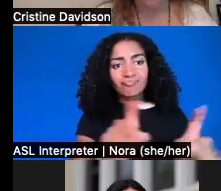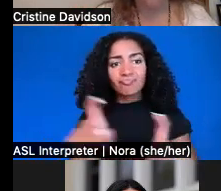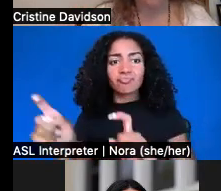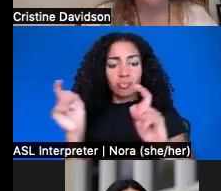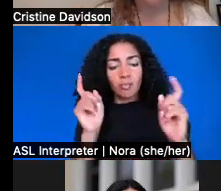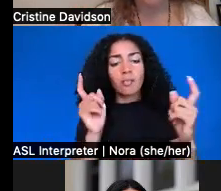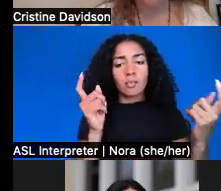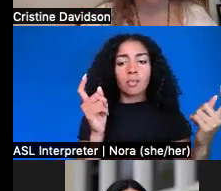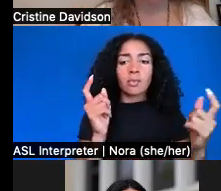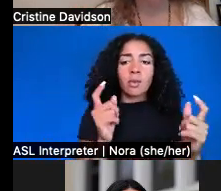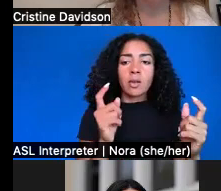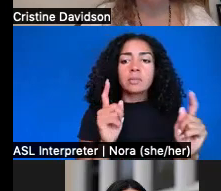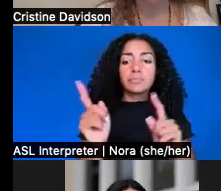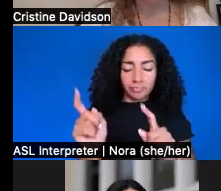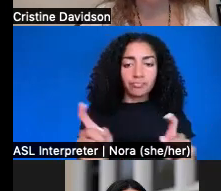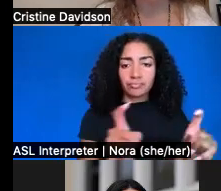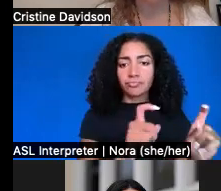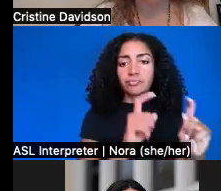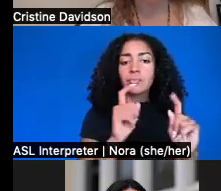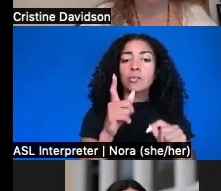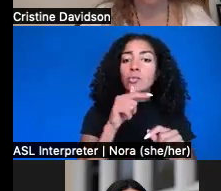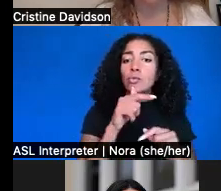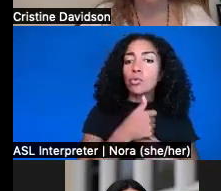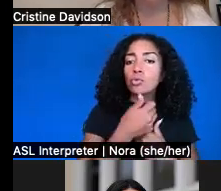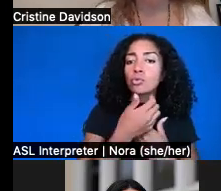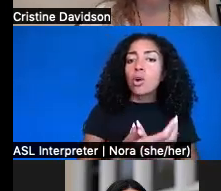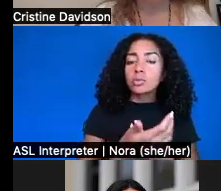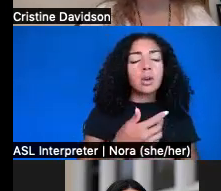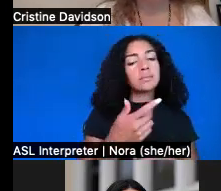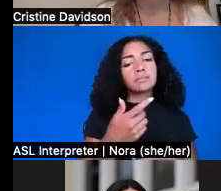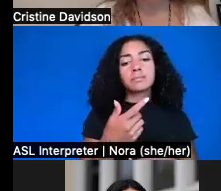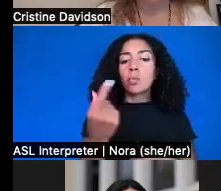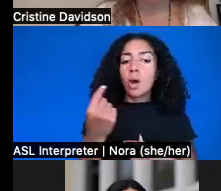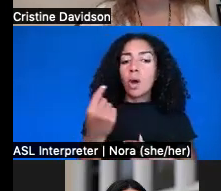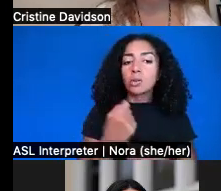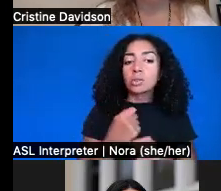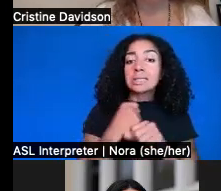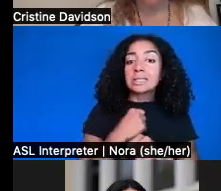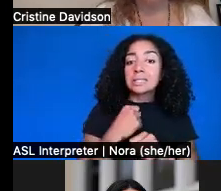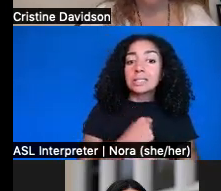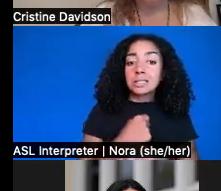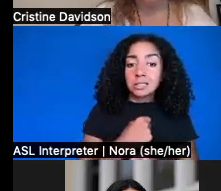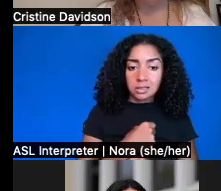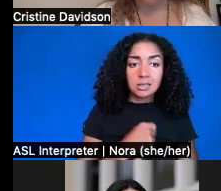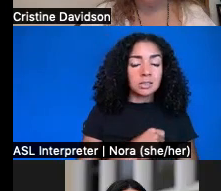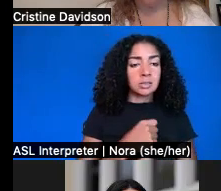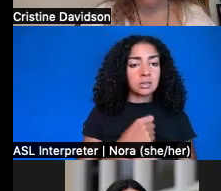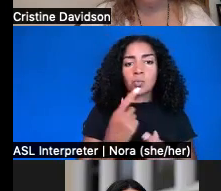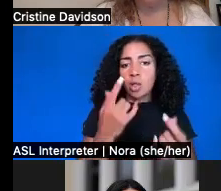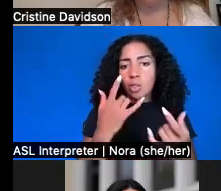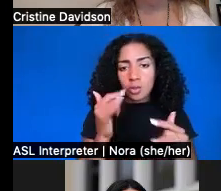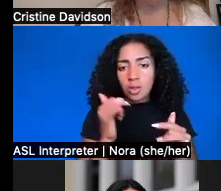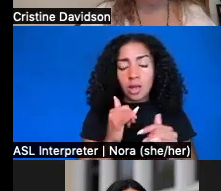who caused, what are the statistics for you? And it was found that more than 2.5 times they're